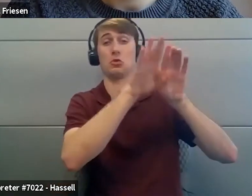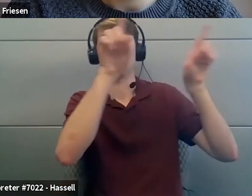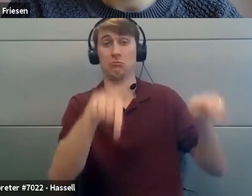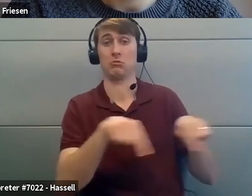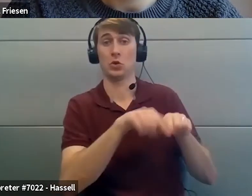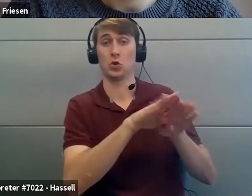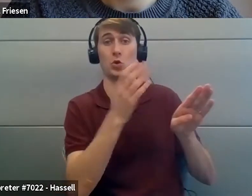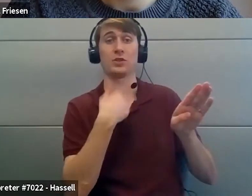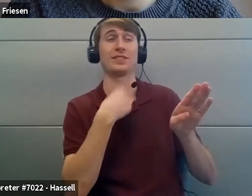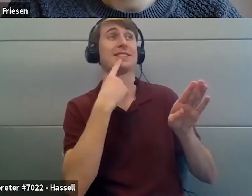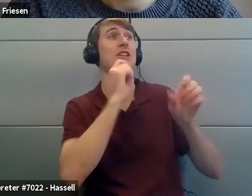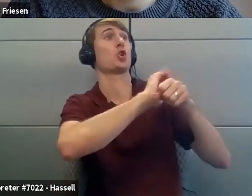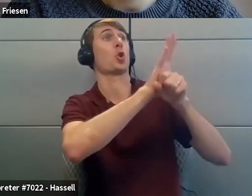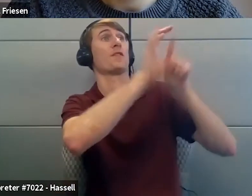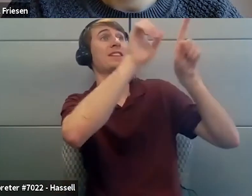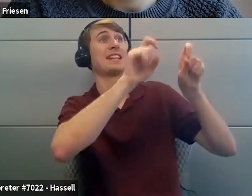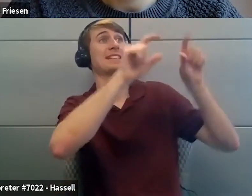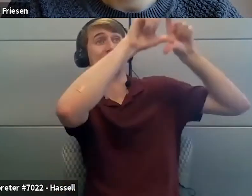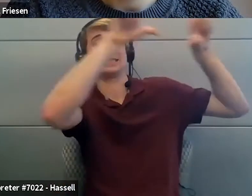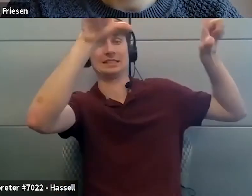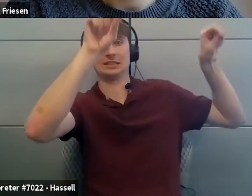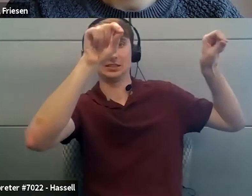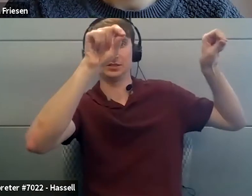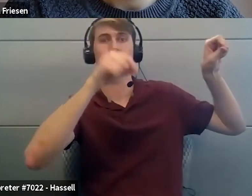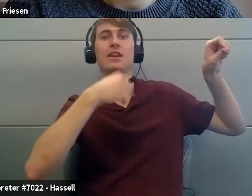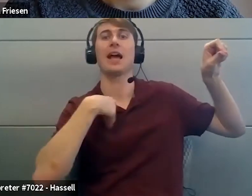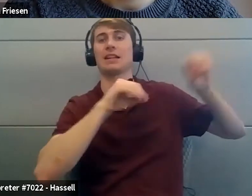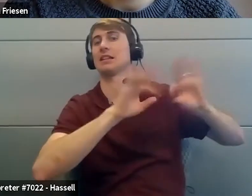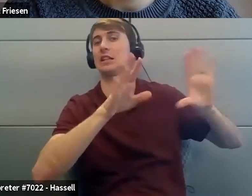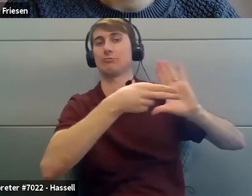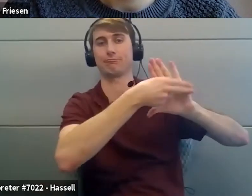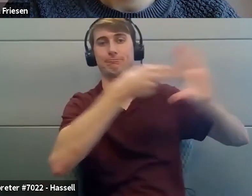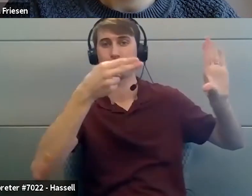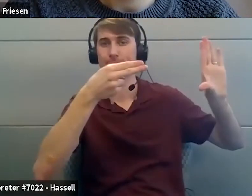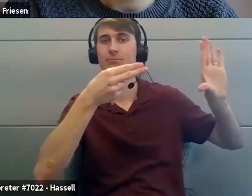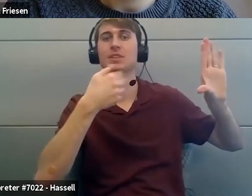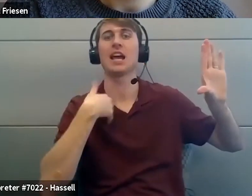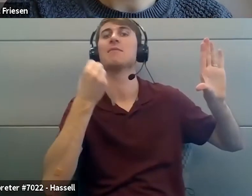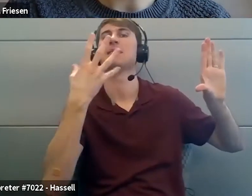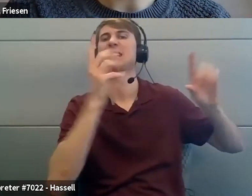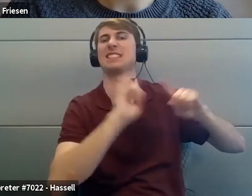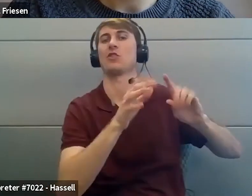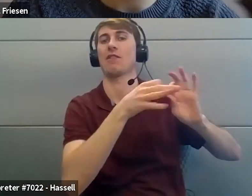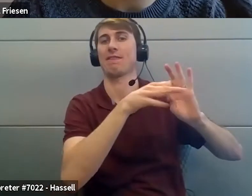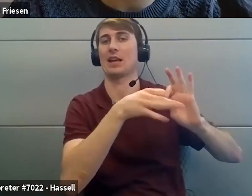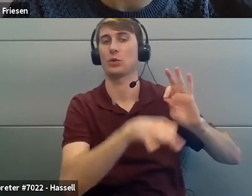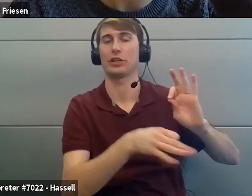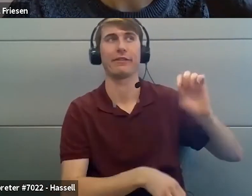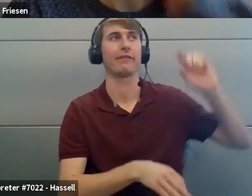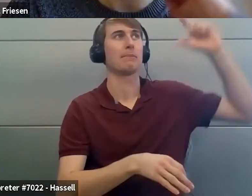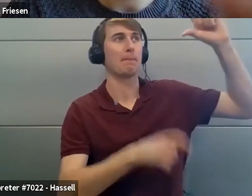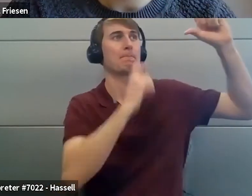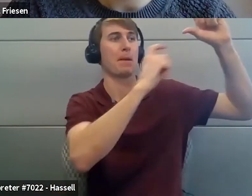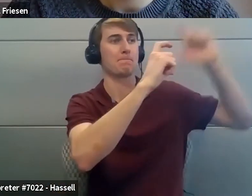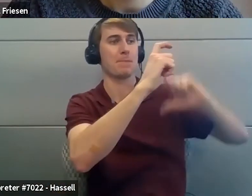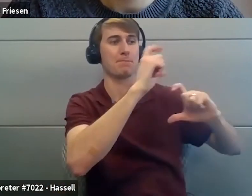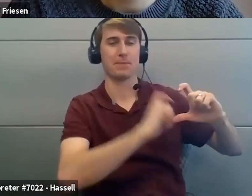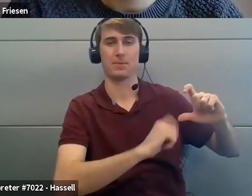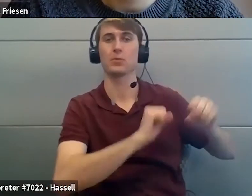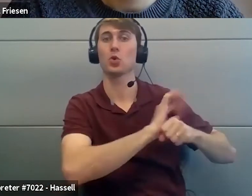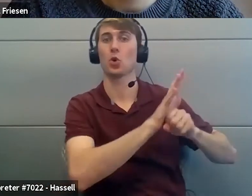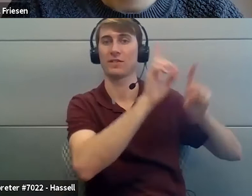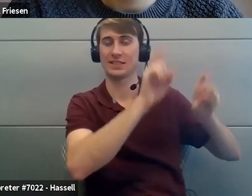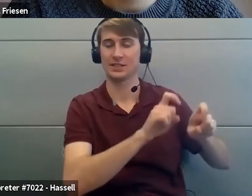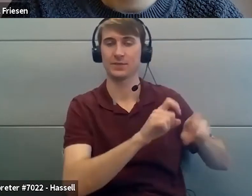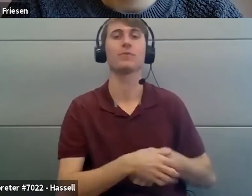It's very clearly marked in multiple languages. You will enter onto a carpeted area where you'll meet one of our greeters.